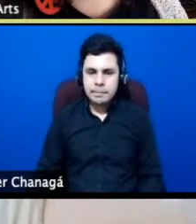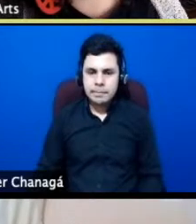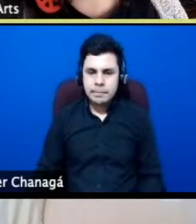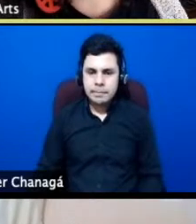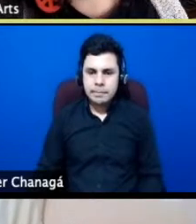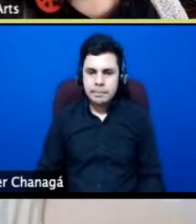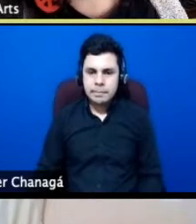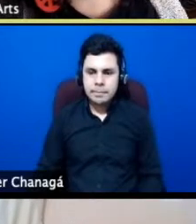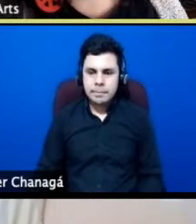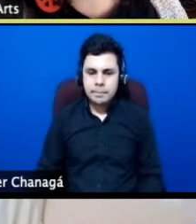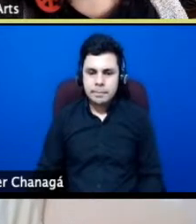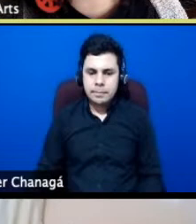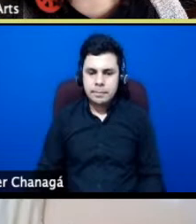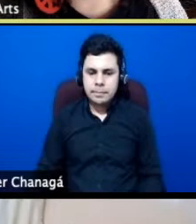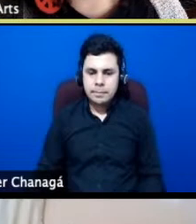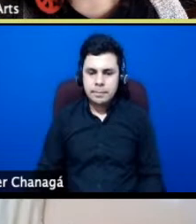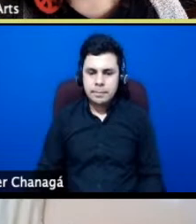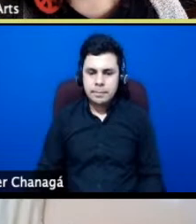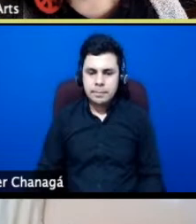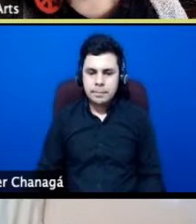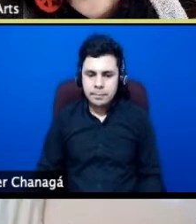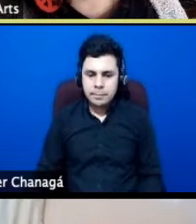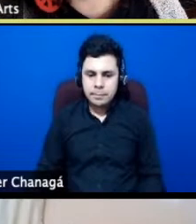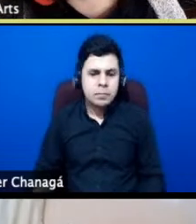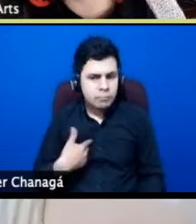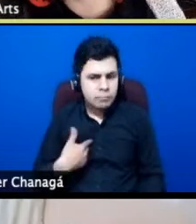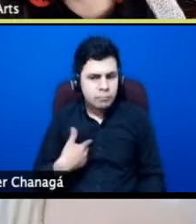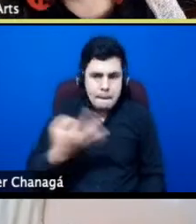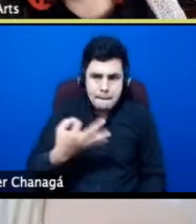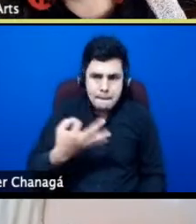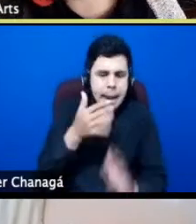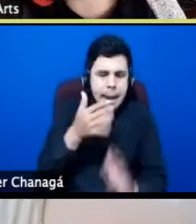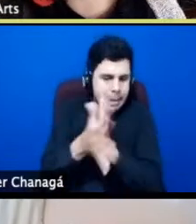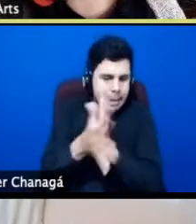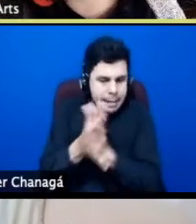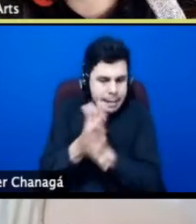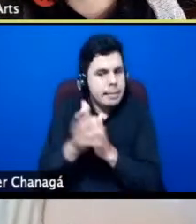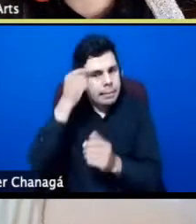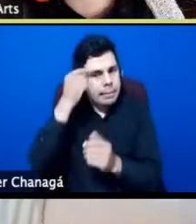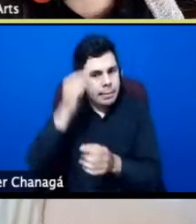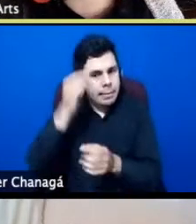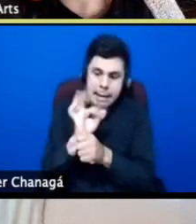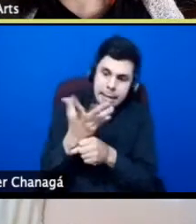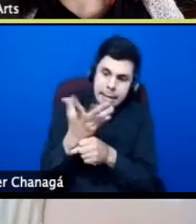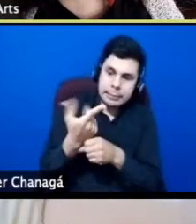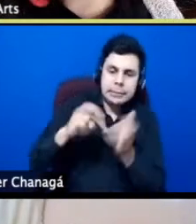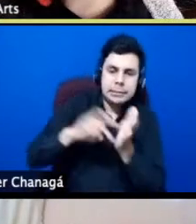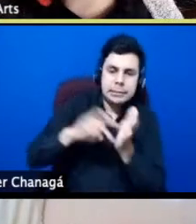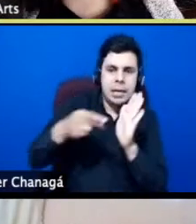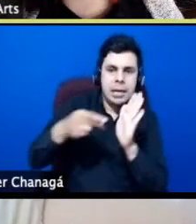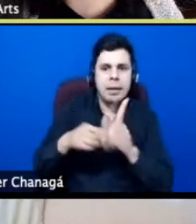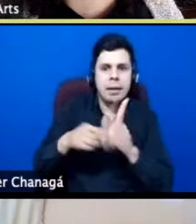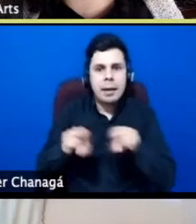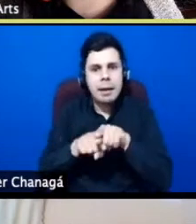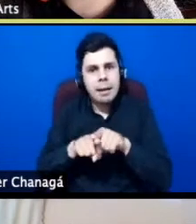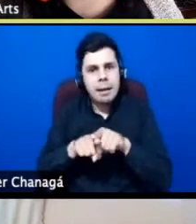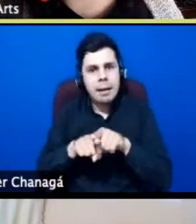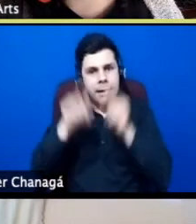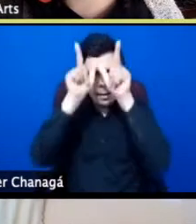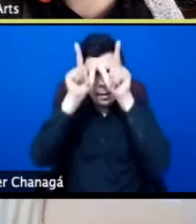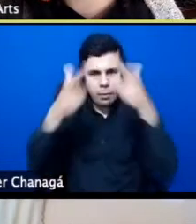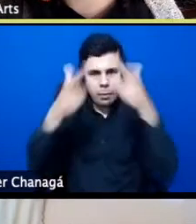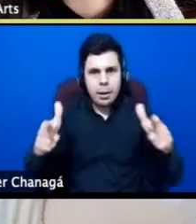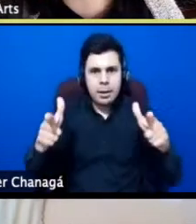We need art. Yo siempre he sostenido que el arte es un lenguaje y es un lenguaje que todos los seres humanos hablamos. Es un